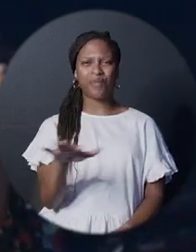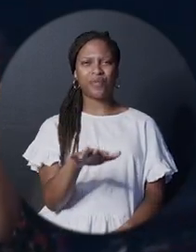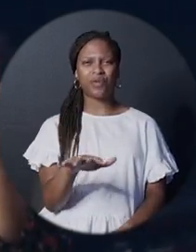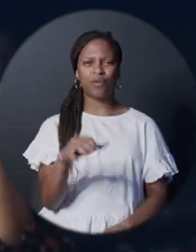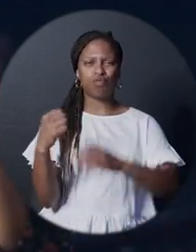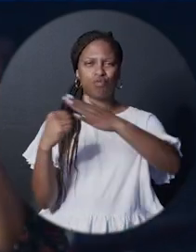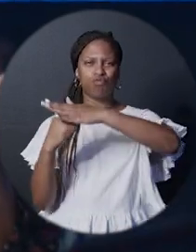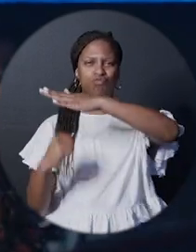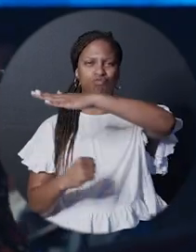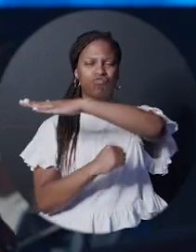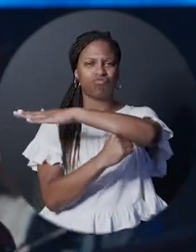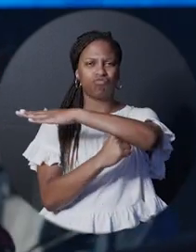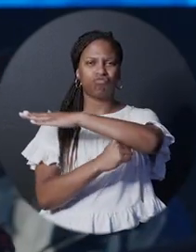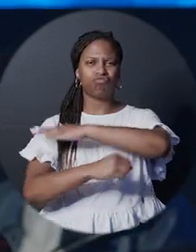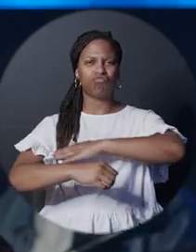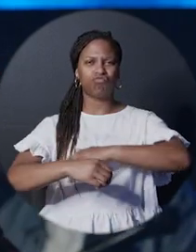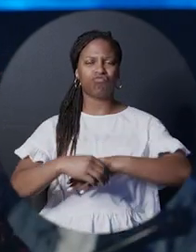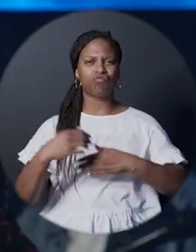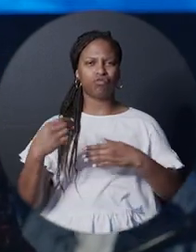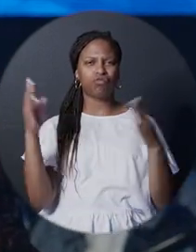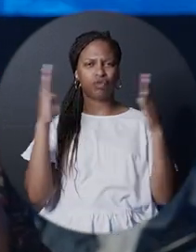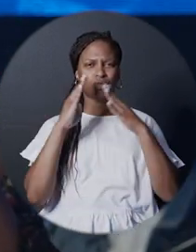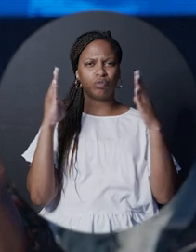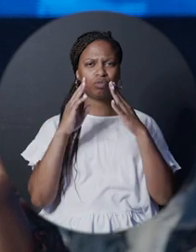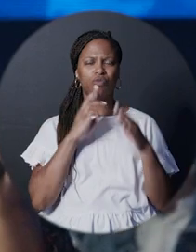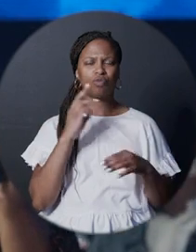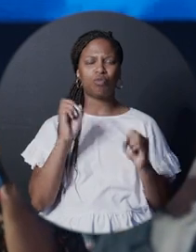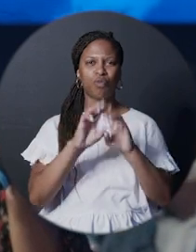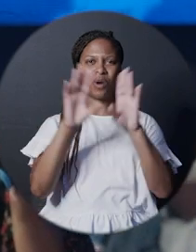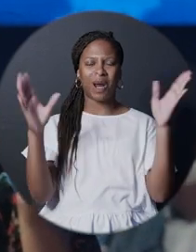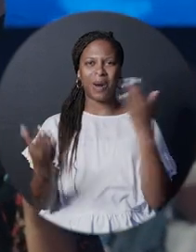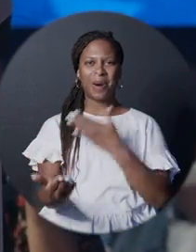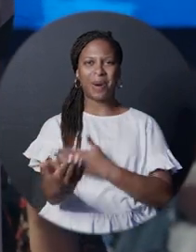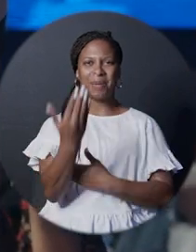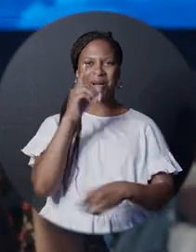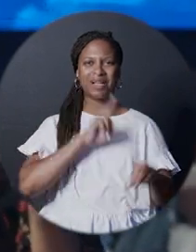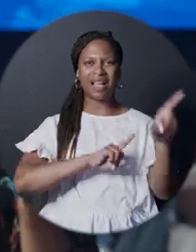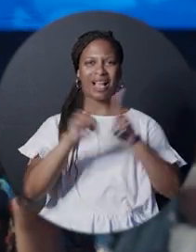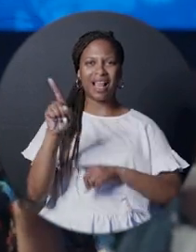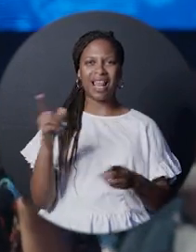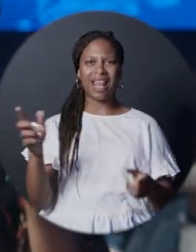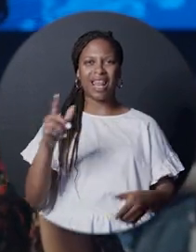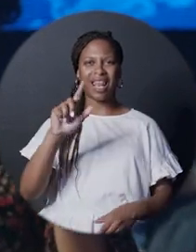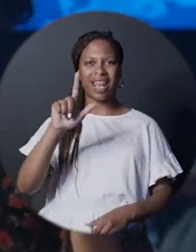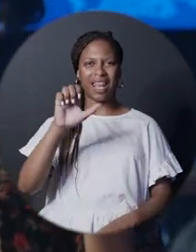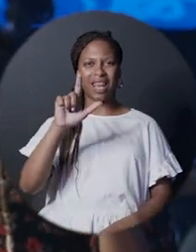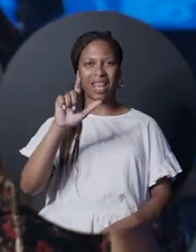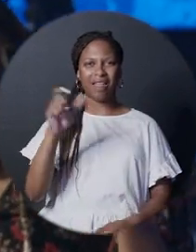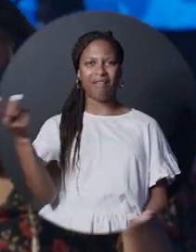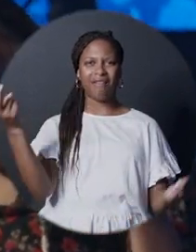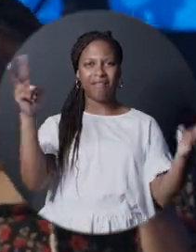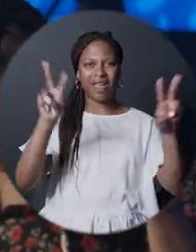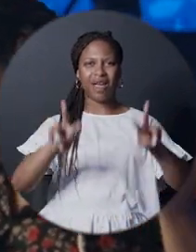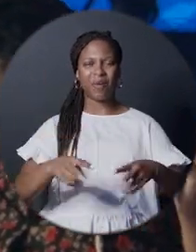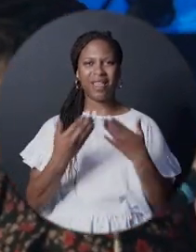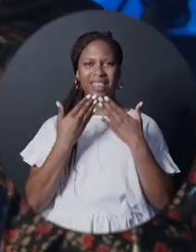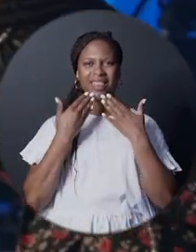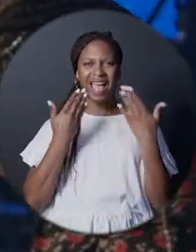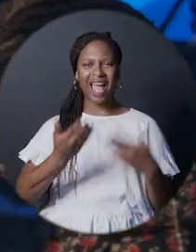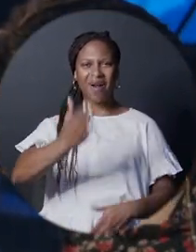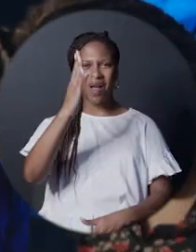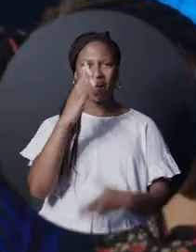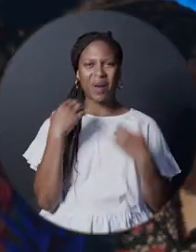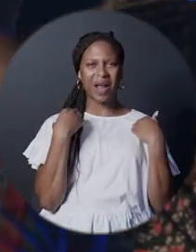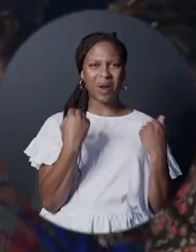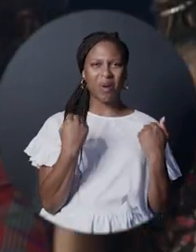dry places, bridge over troubled waters, bright and morning star, lily of the valley. We thank you,